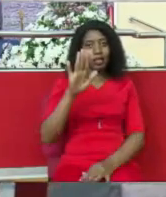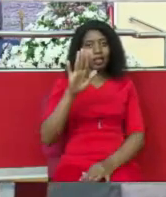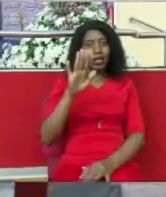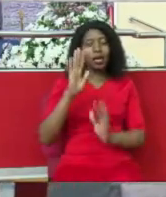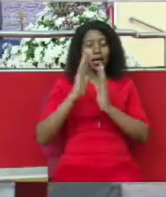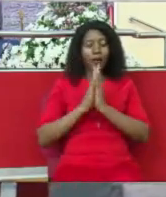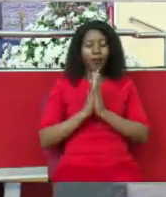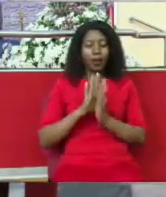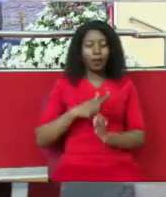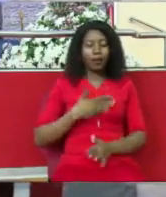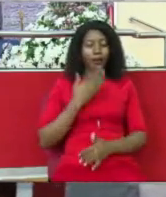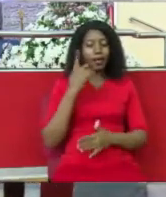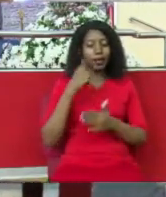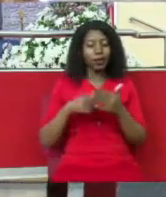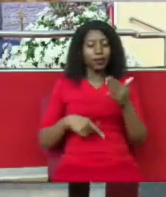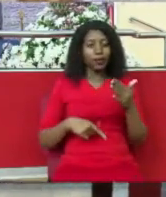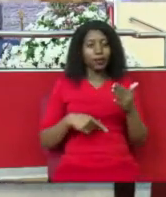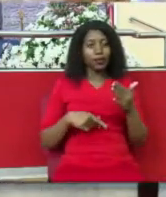is that